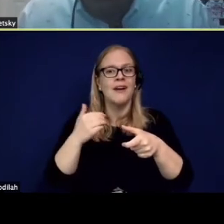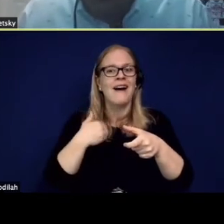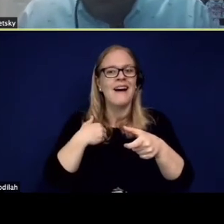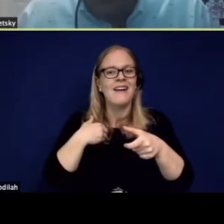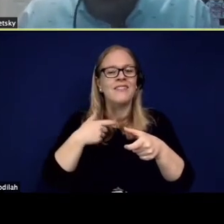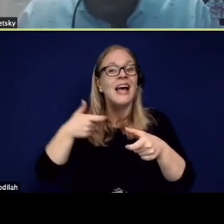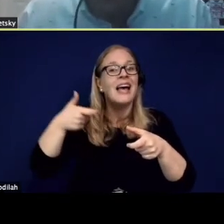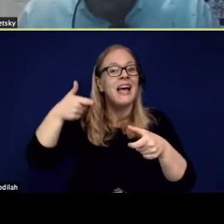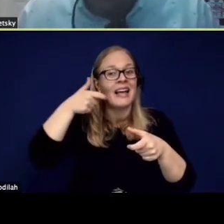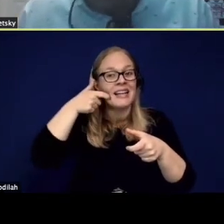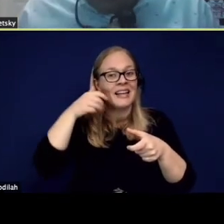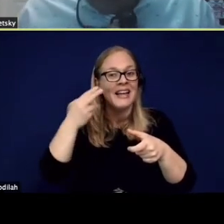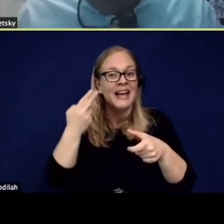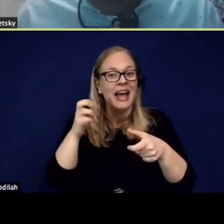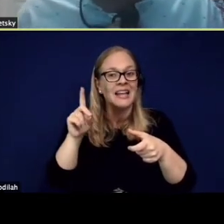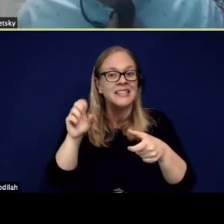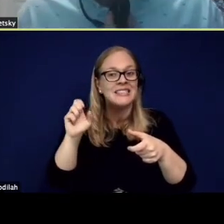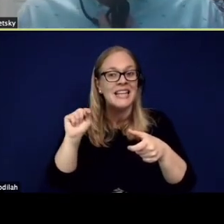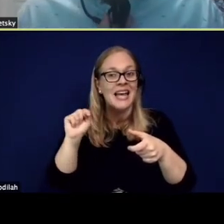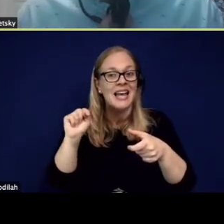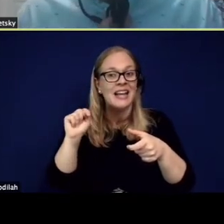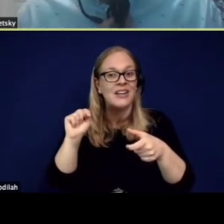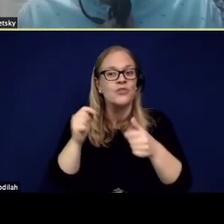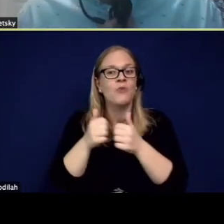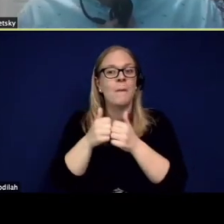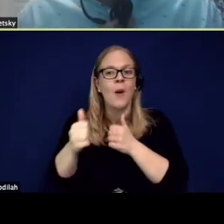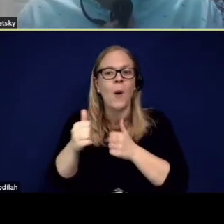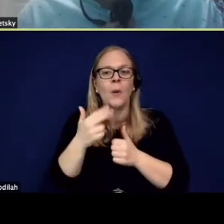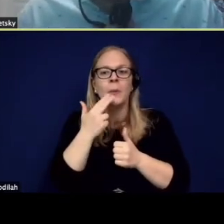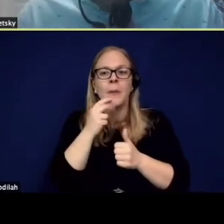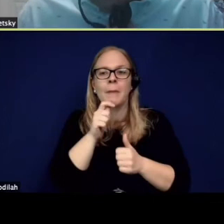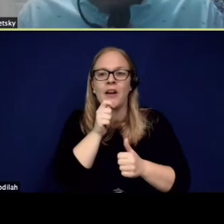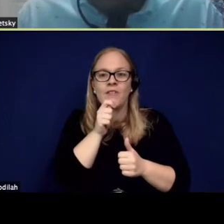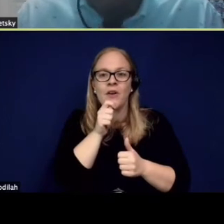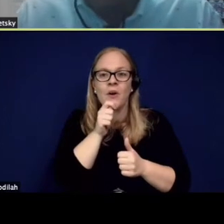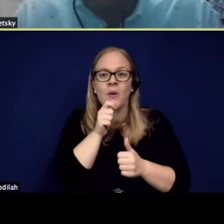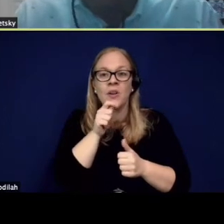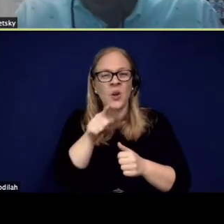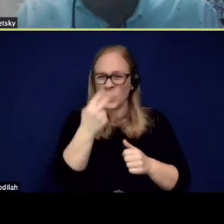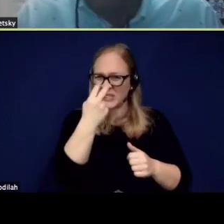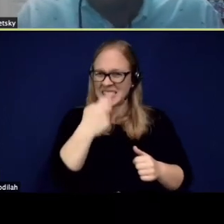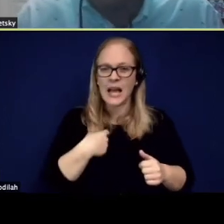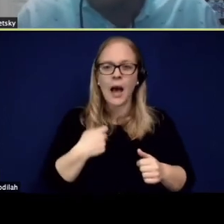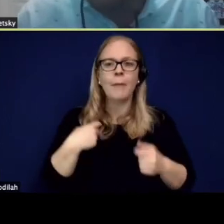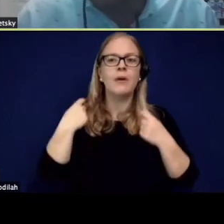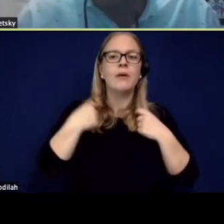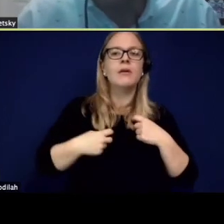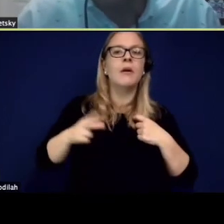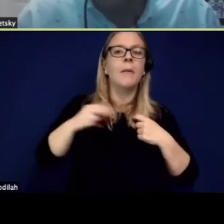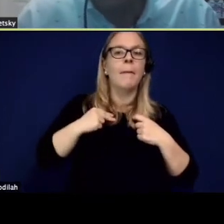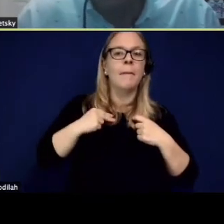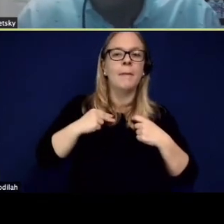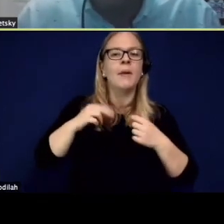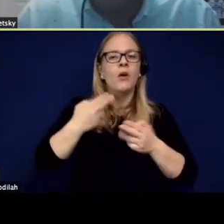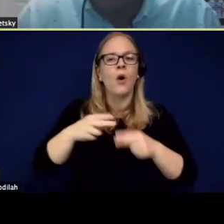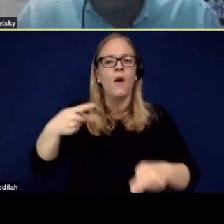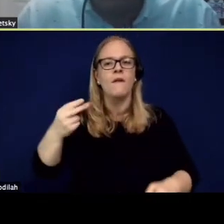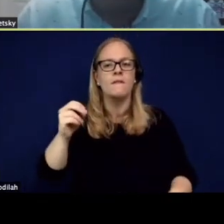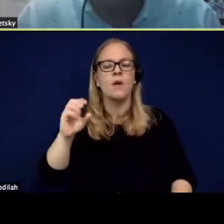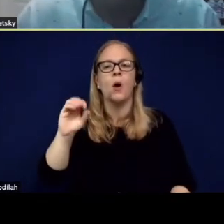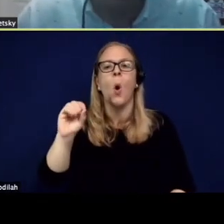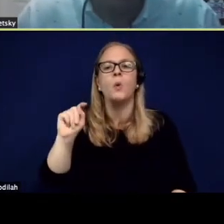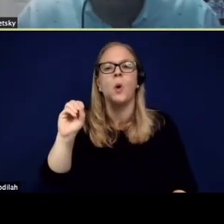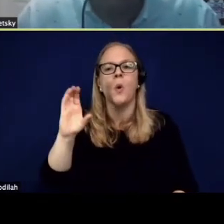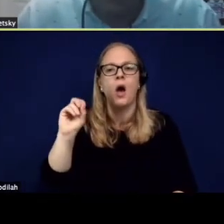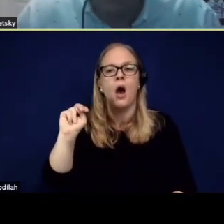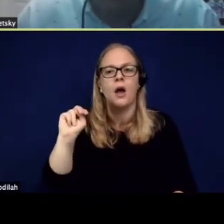going to show you, and I don't know if you can see, but I'm wearing what's called the Oticon Connect clip, and I'm going to talk about that in a little bit. So here